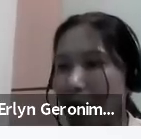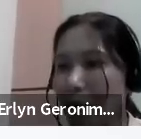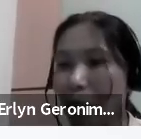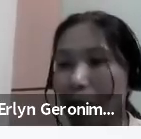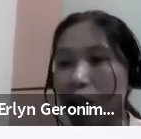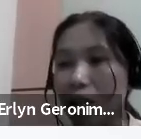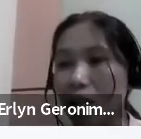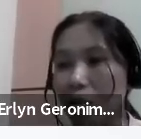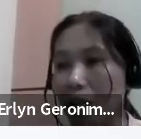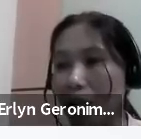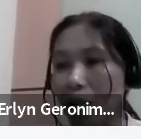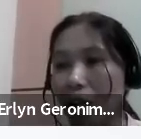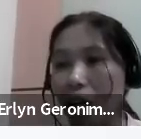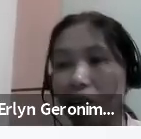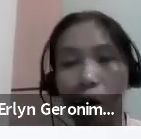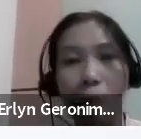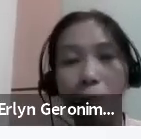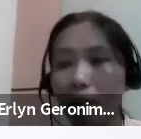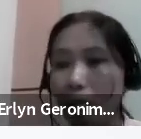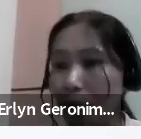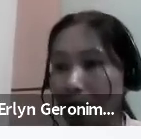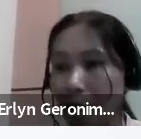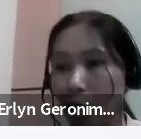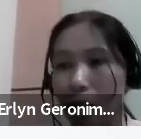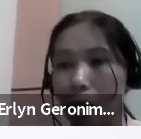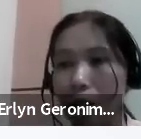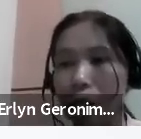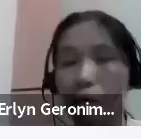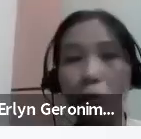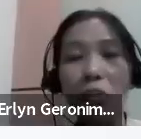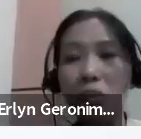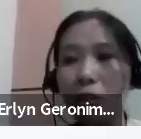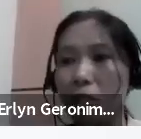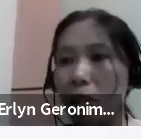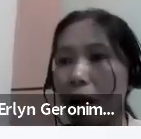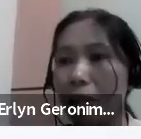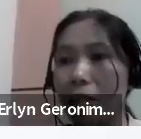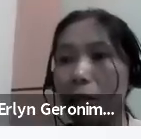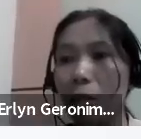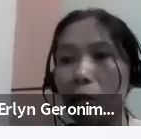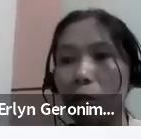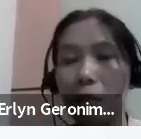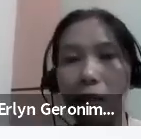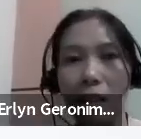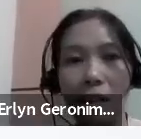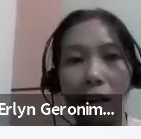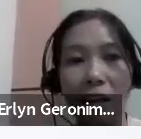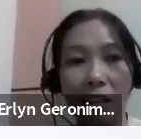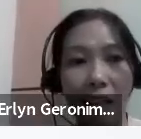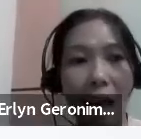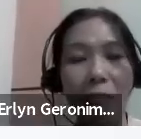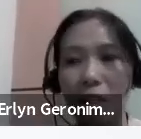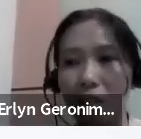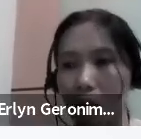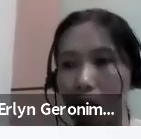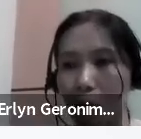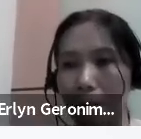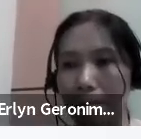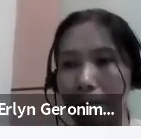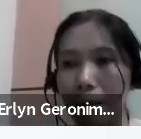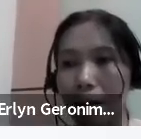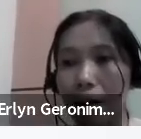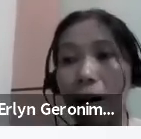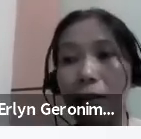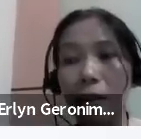Okay, so the Thomasian educator as a competent professional also serves the academic community as an